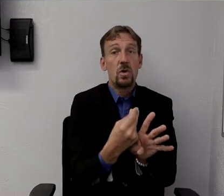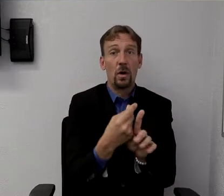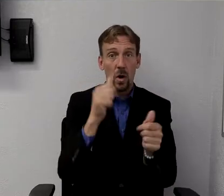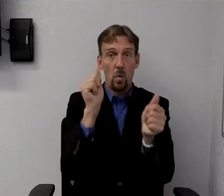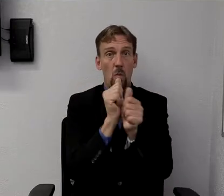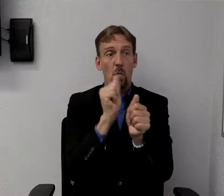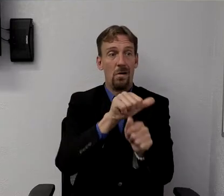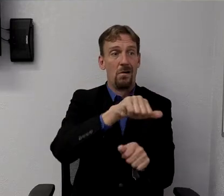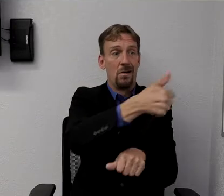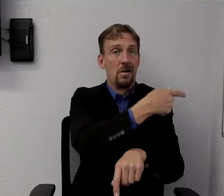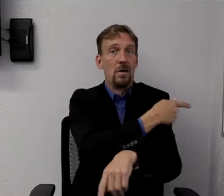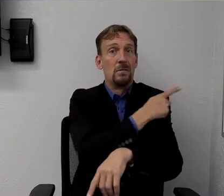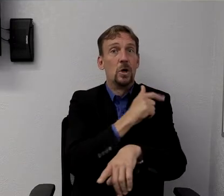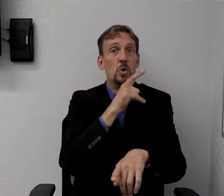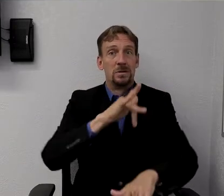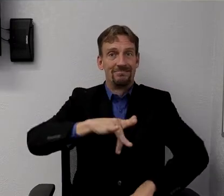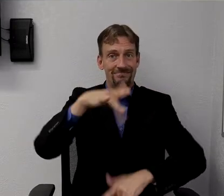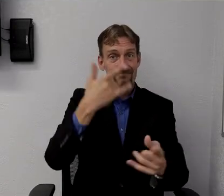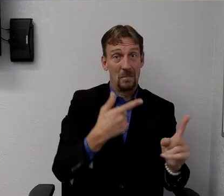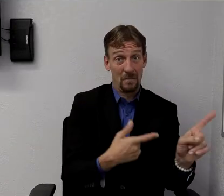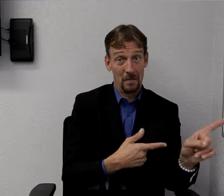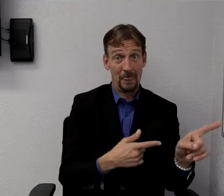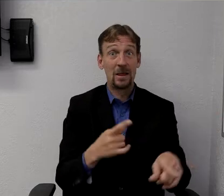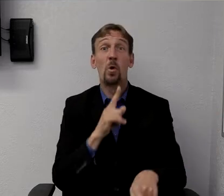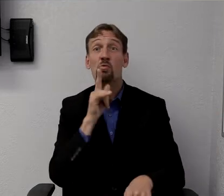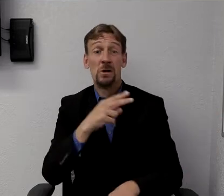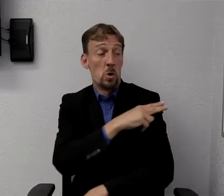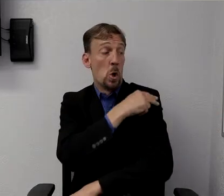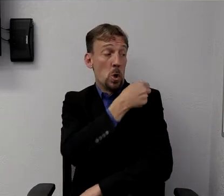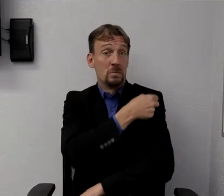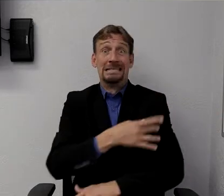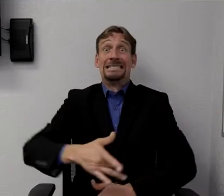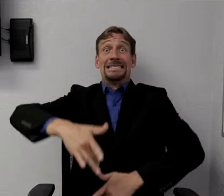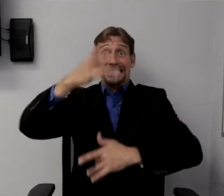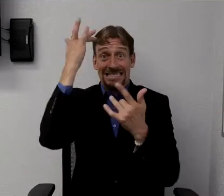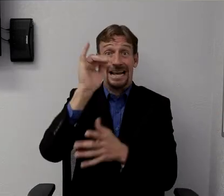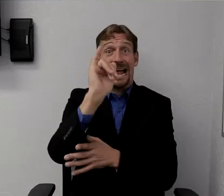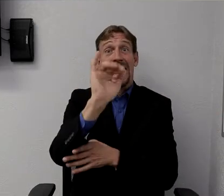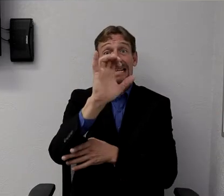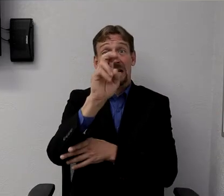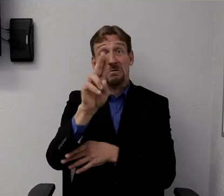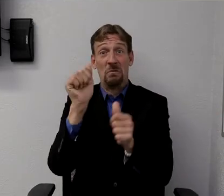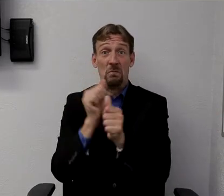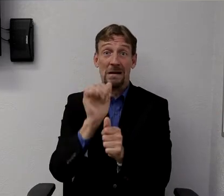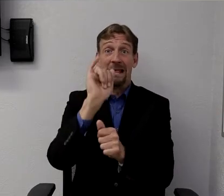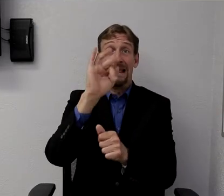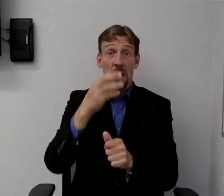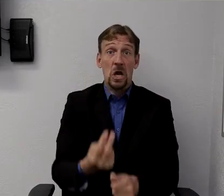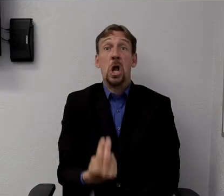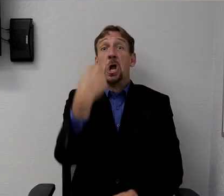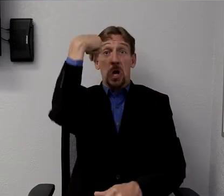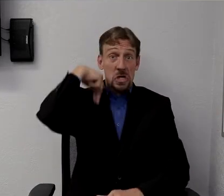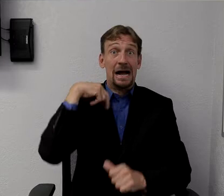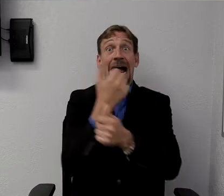into patients that are sick, really hospital patients that are in the ICU, that are intubated, and then with the